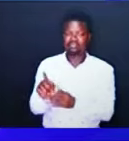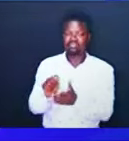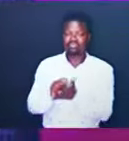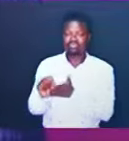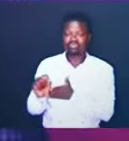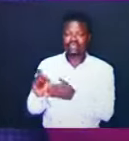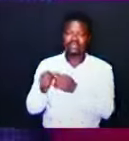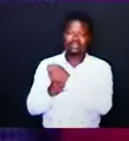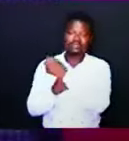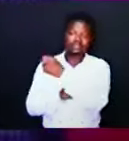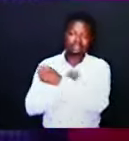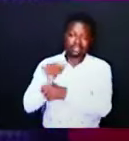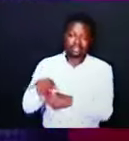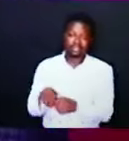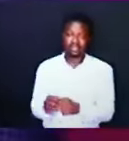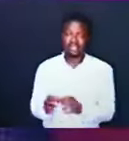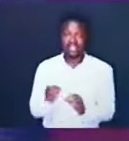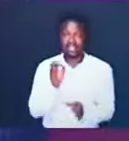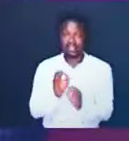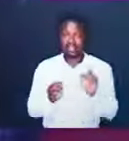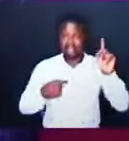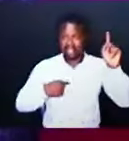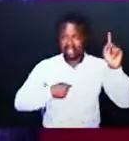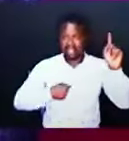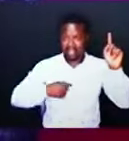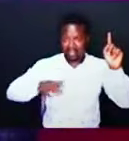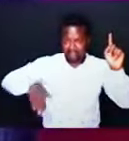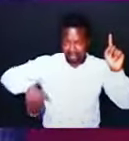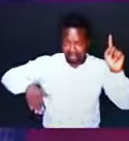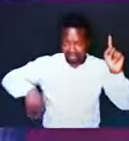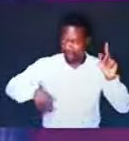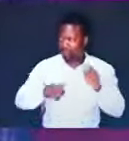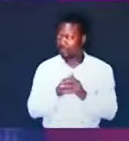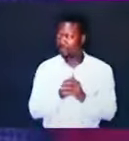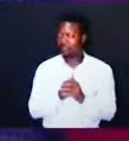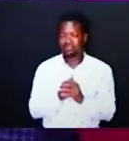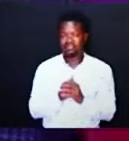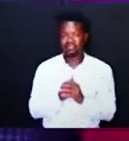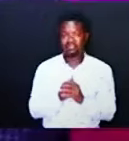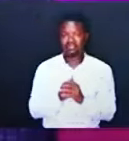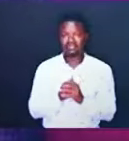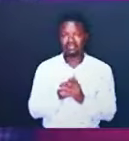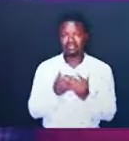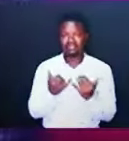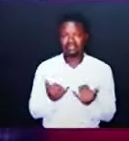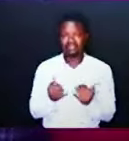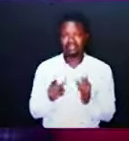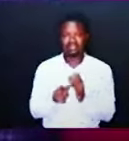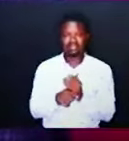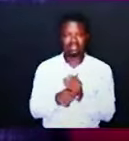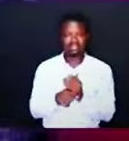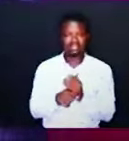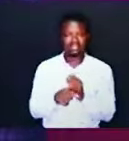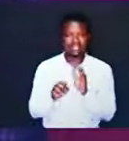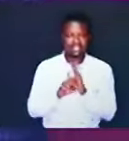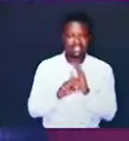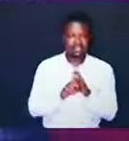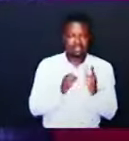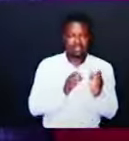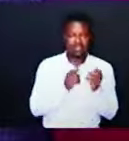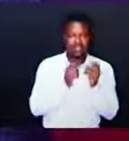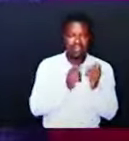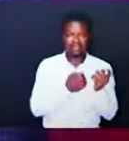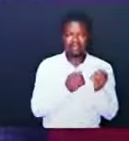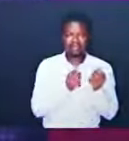eni enyina so no mu. If I am delayed, bribi chemeke chiri kakra. Now I want to come to you quickly, but somehow